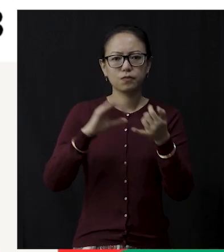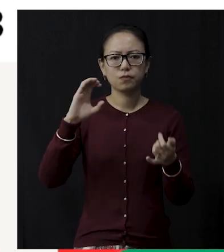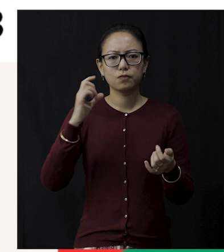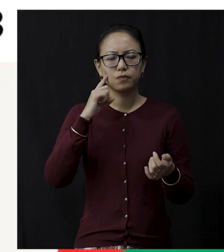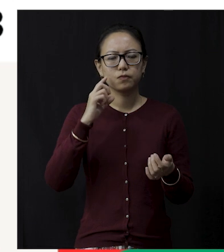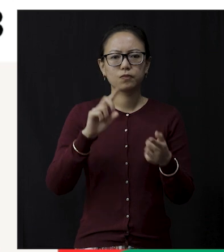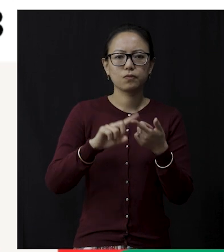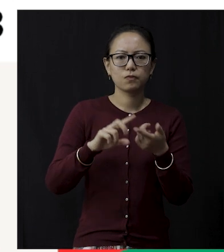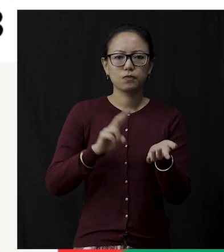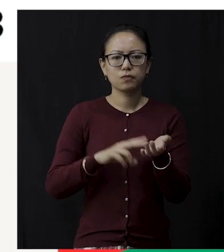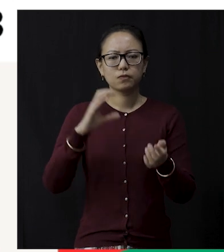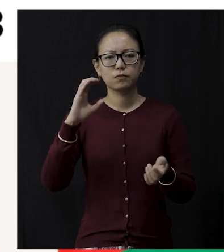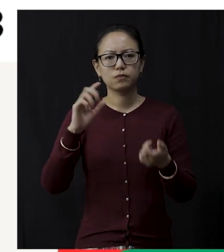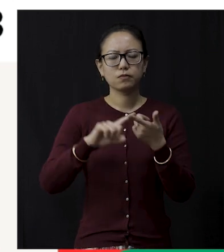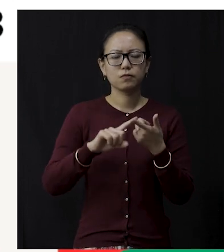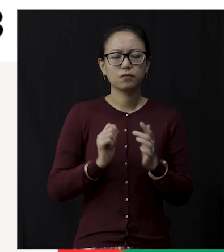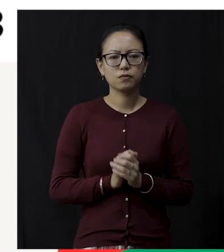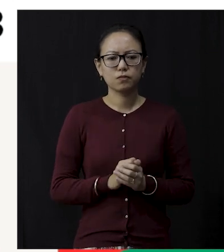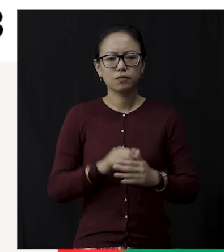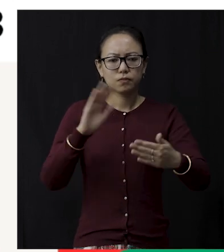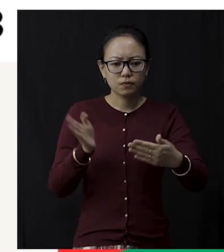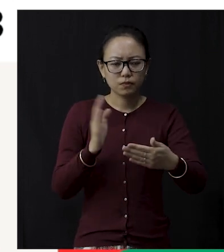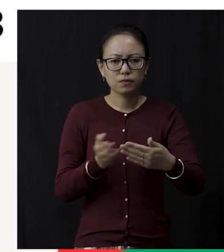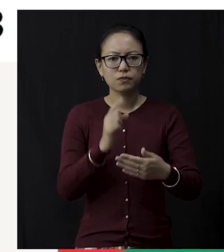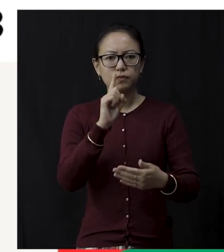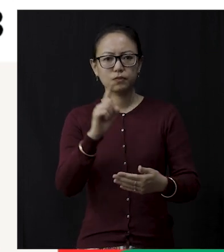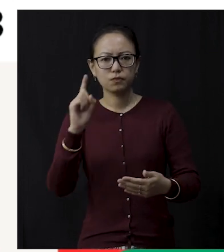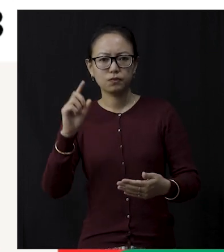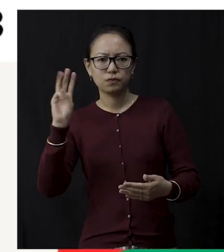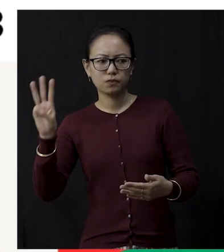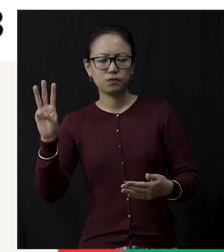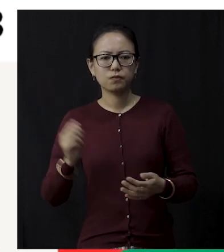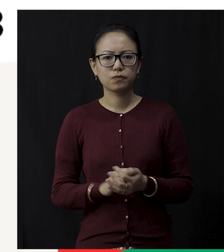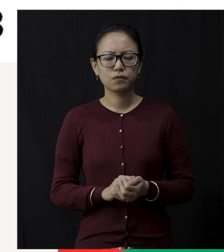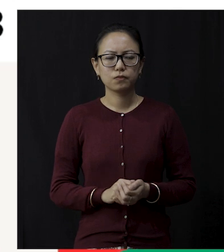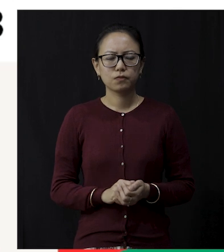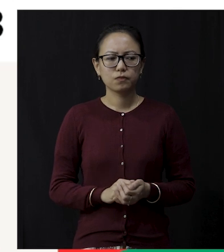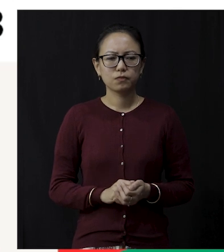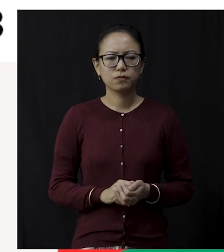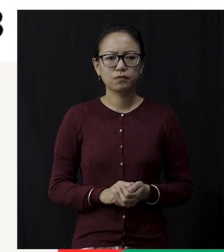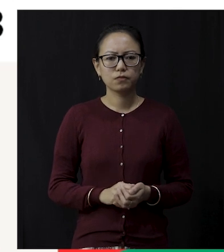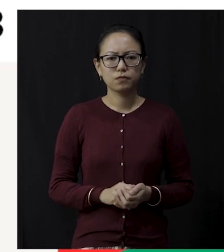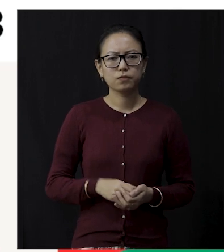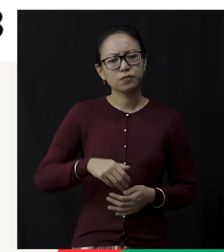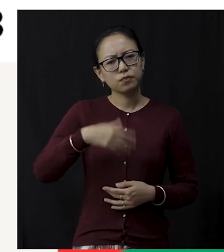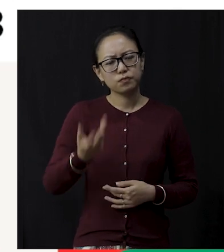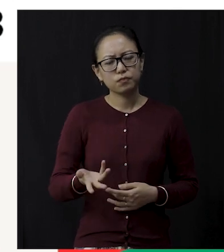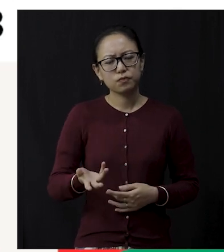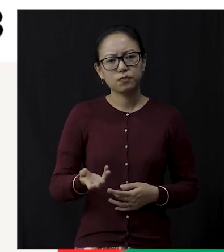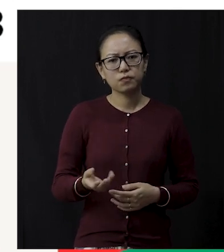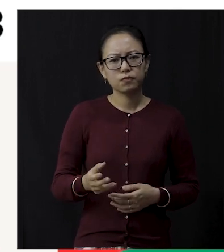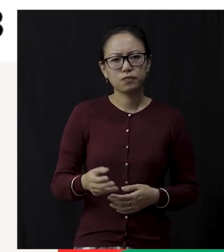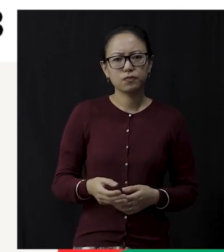page 113, that is 113. So after studying this lesson, we are